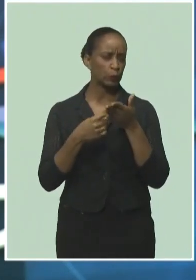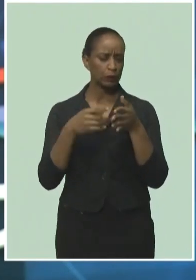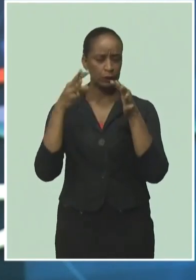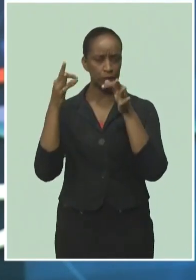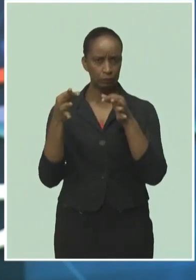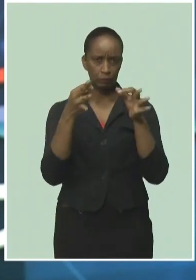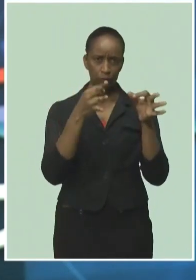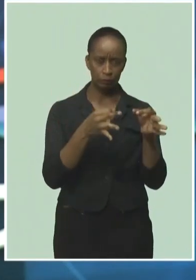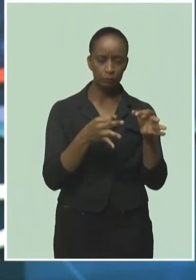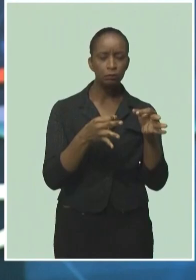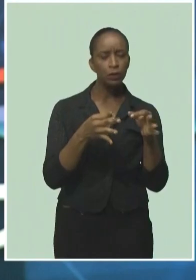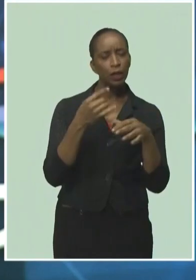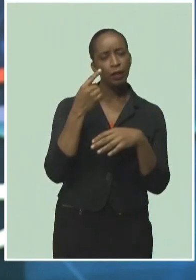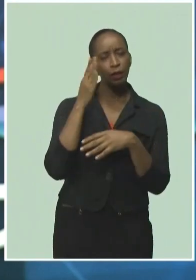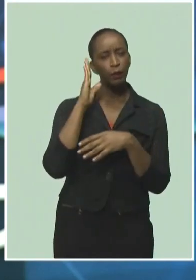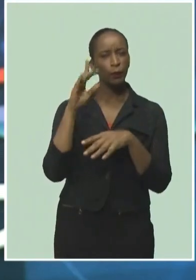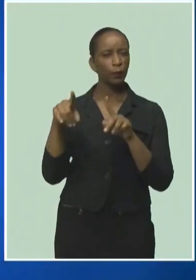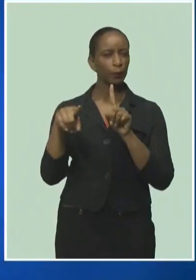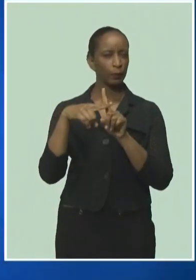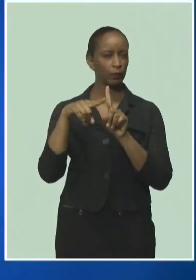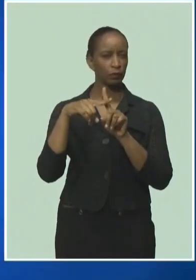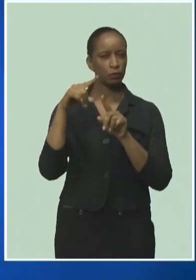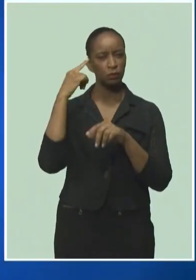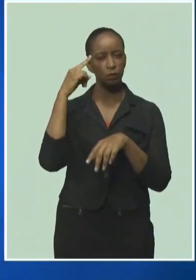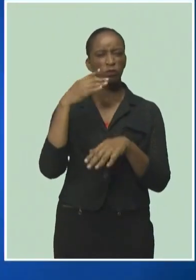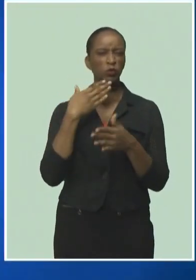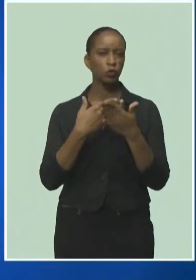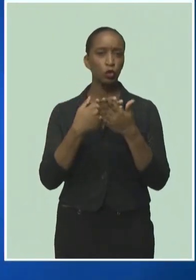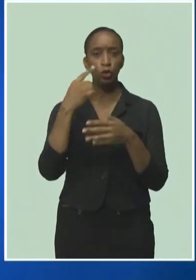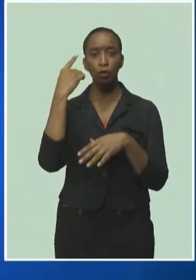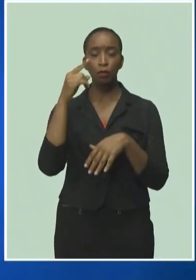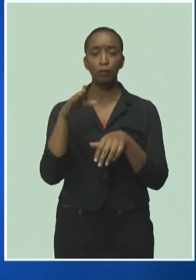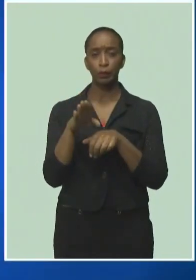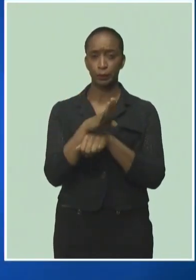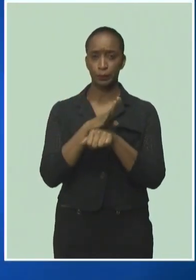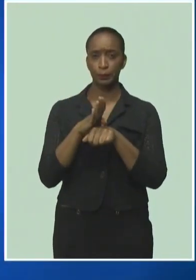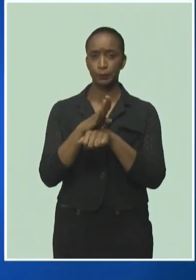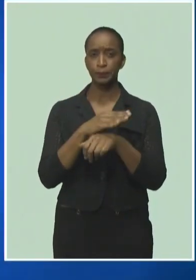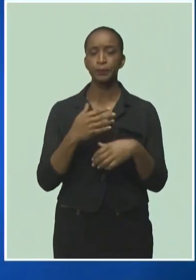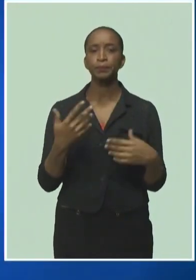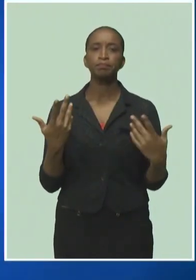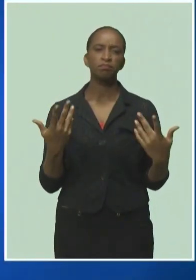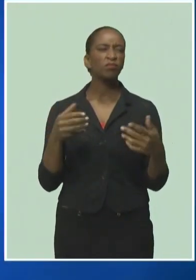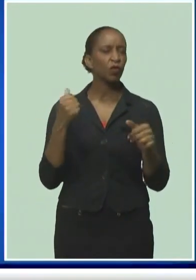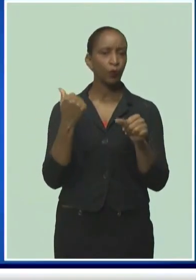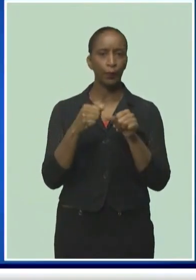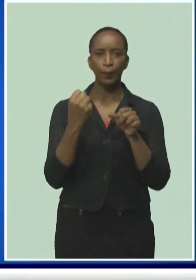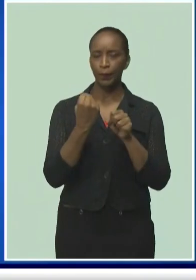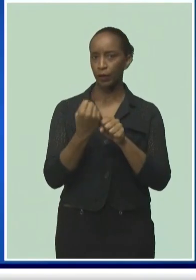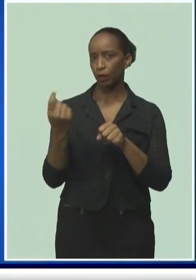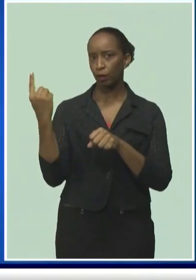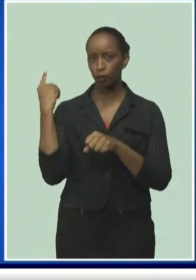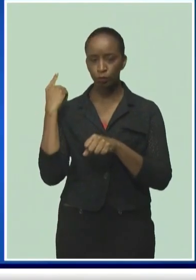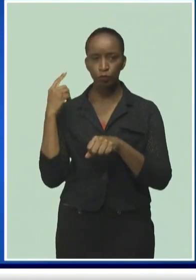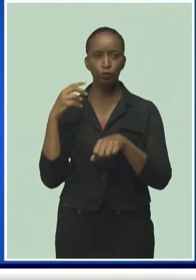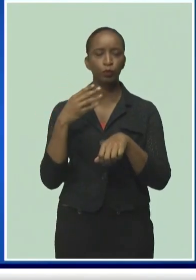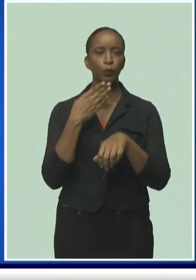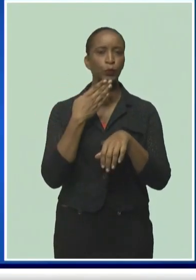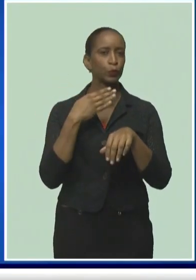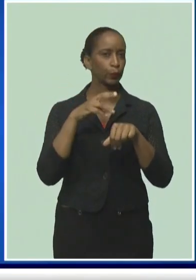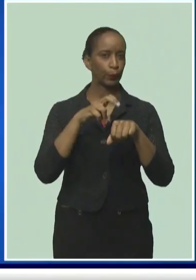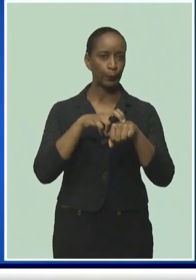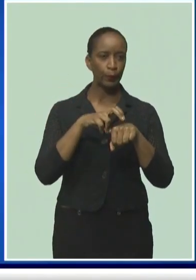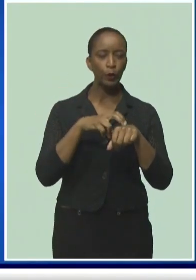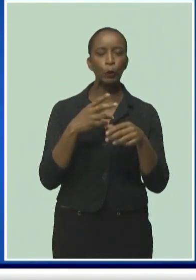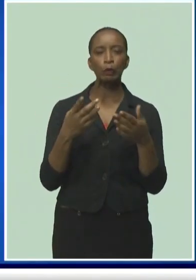positive for the island. So you would have seen last year the challenges with, for example, sweet potato, right? So how do you substitute